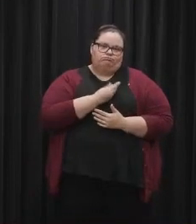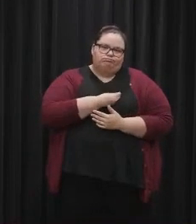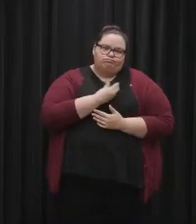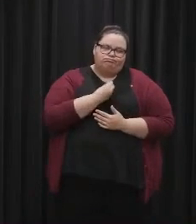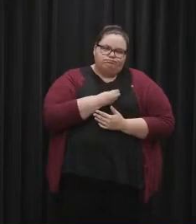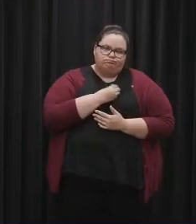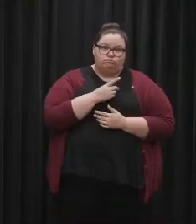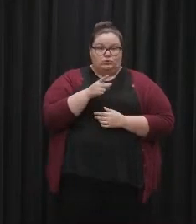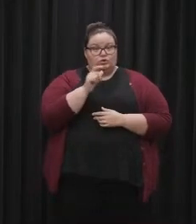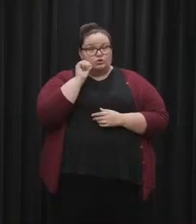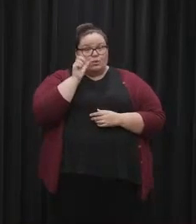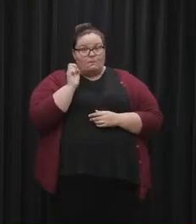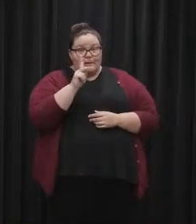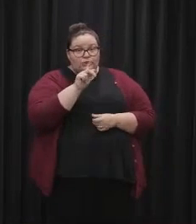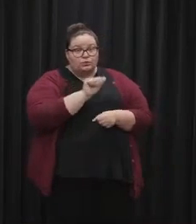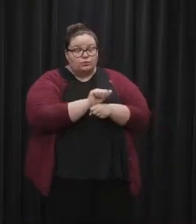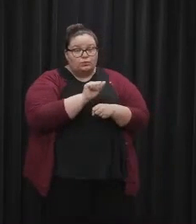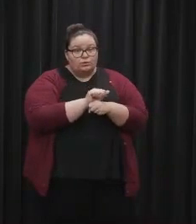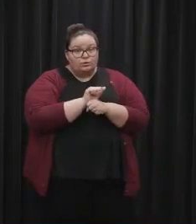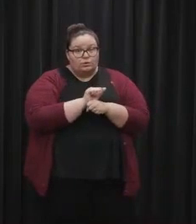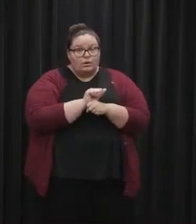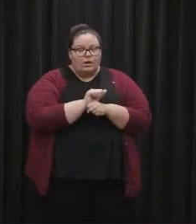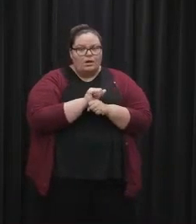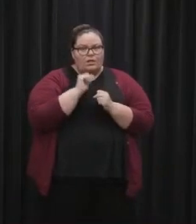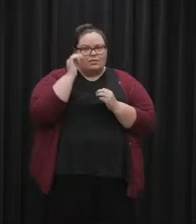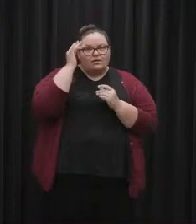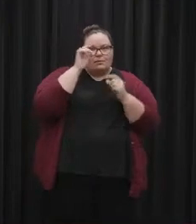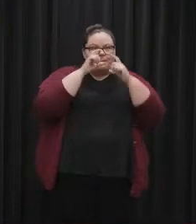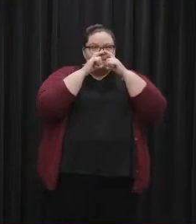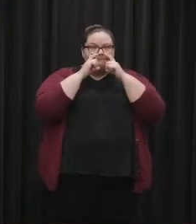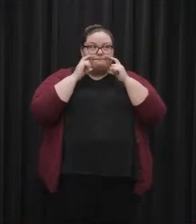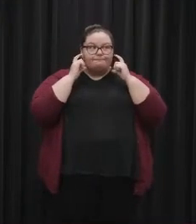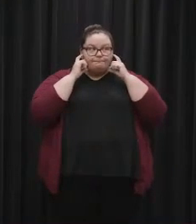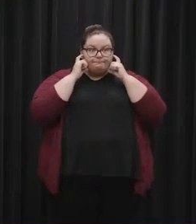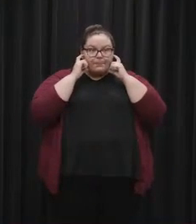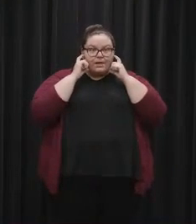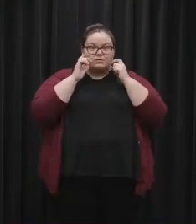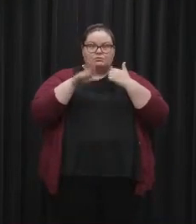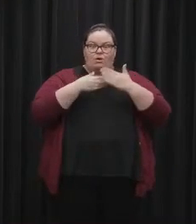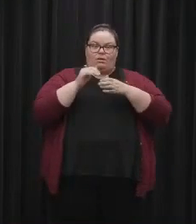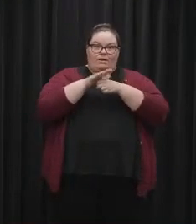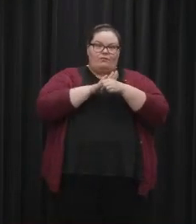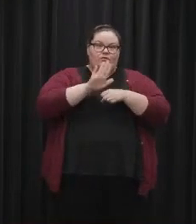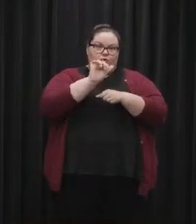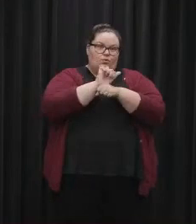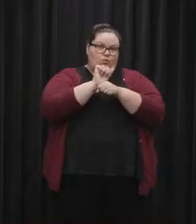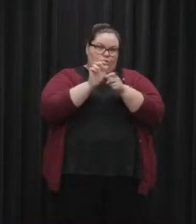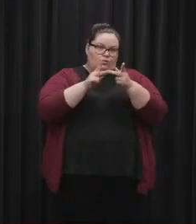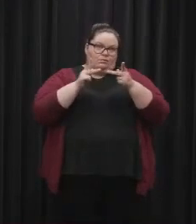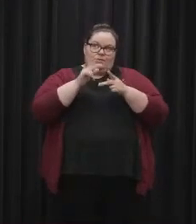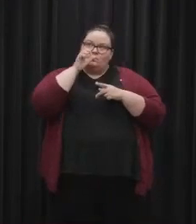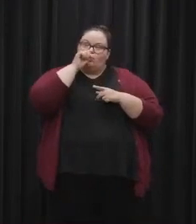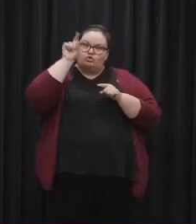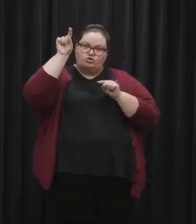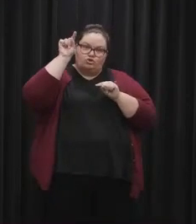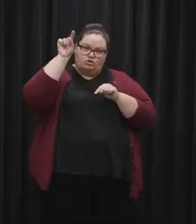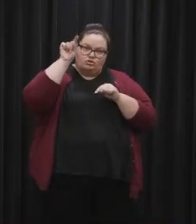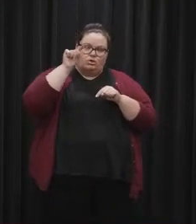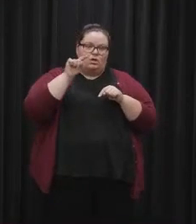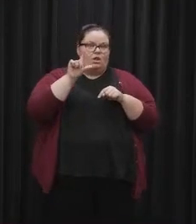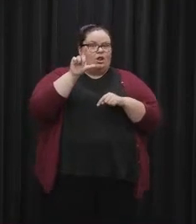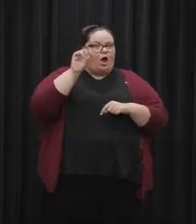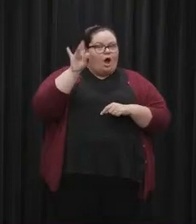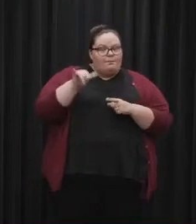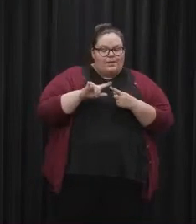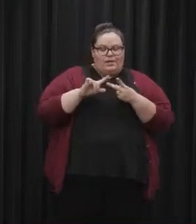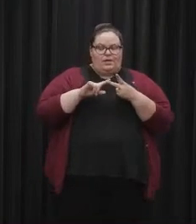And when you return to work tomorrow, please keep in mind that the mask order applies to all areas of your workplace where you may interact with others, including